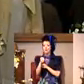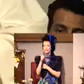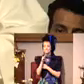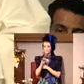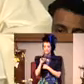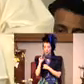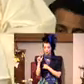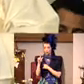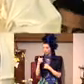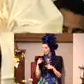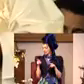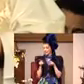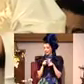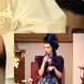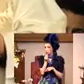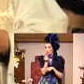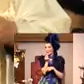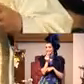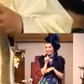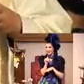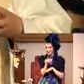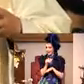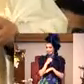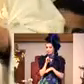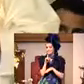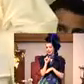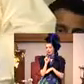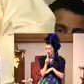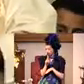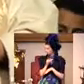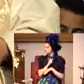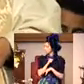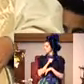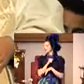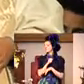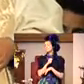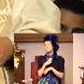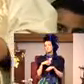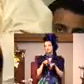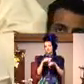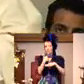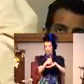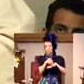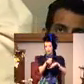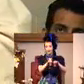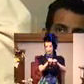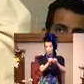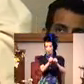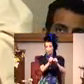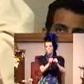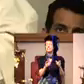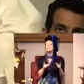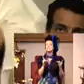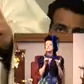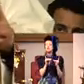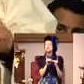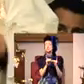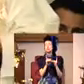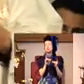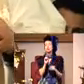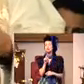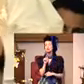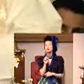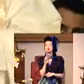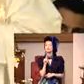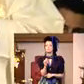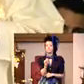Wednesday, and we're reminded that the bread that he broke was the dessert of that meal. It's the afikoman. At the